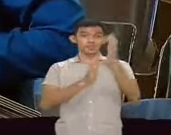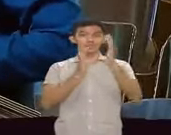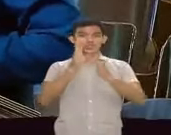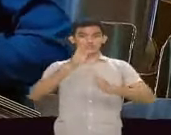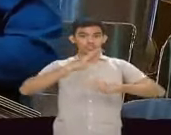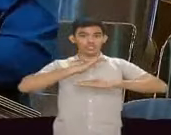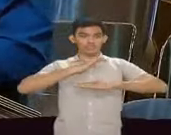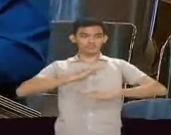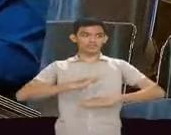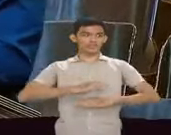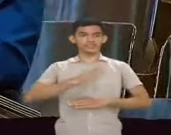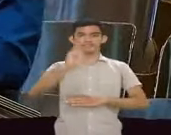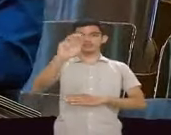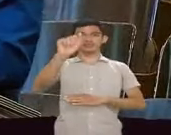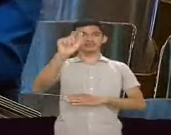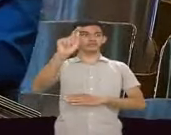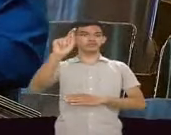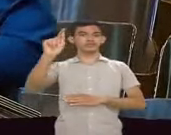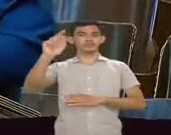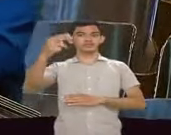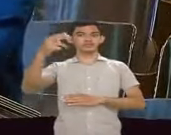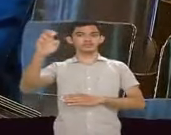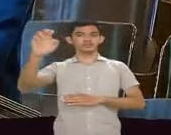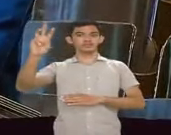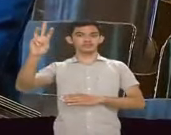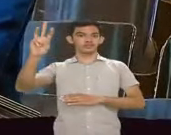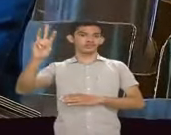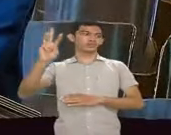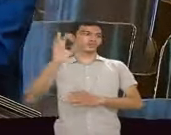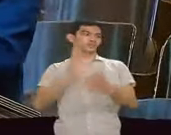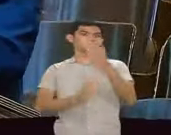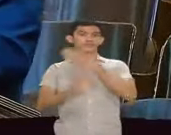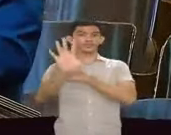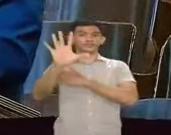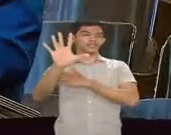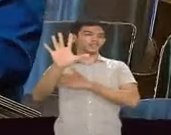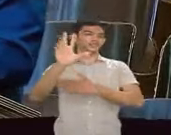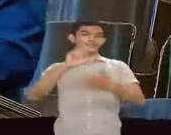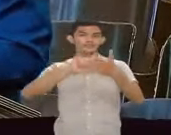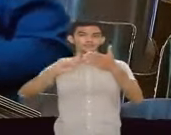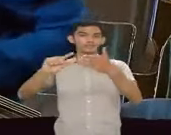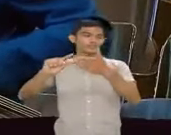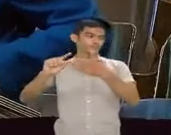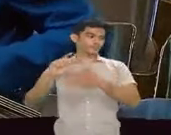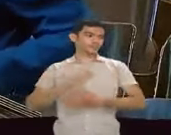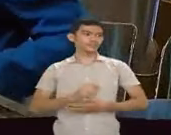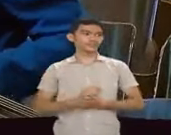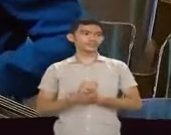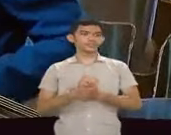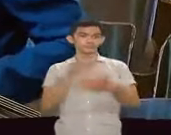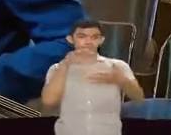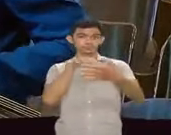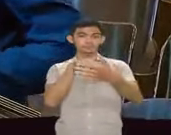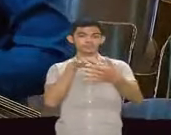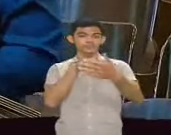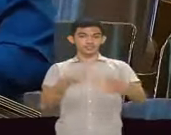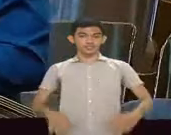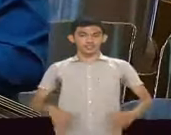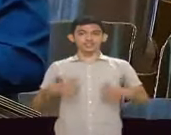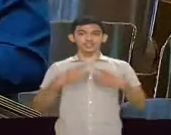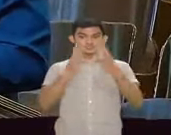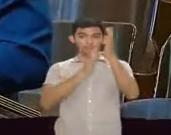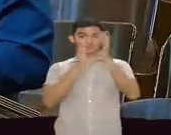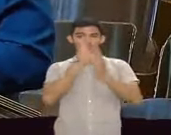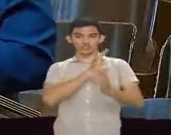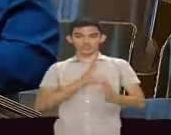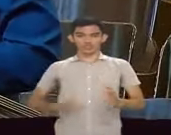Jesus Satisfies. Matthew chapter 12 tonight for our continuing study on the life of Jesus Christ. Now,